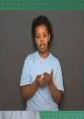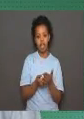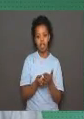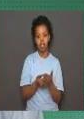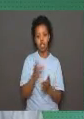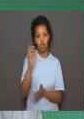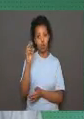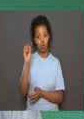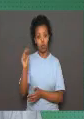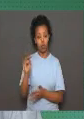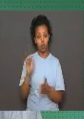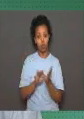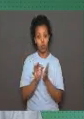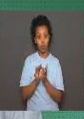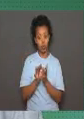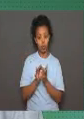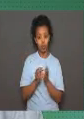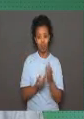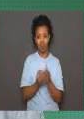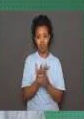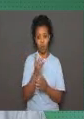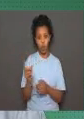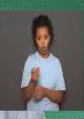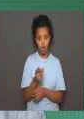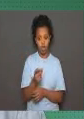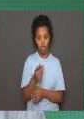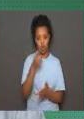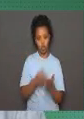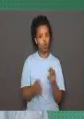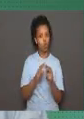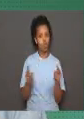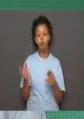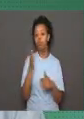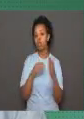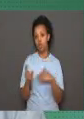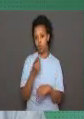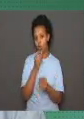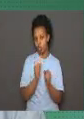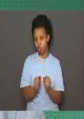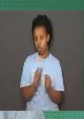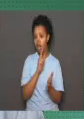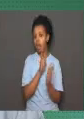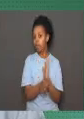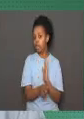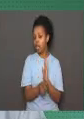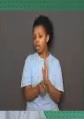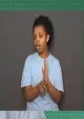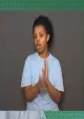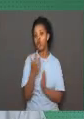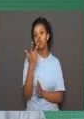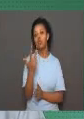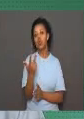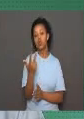duplicated, the results can be much more serious. For example, having